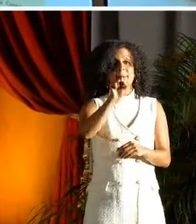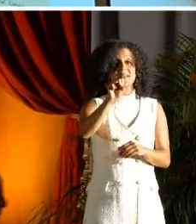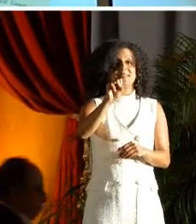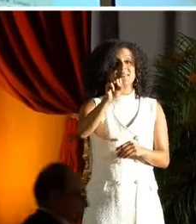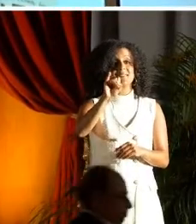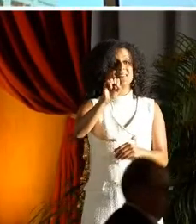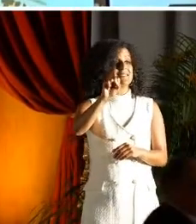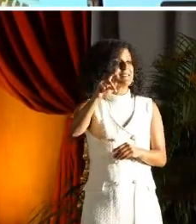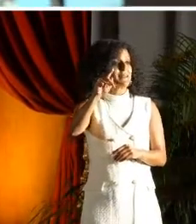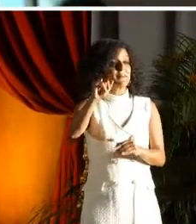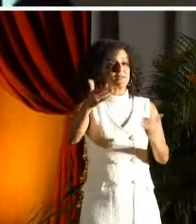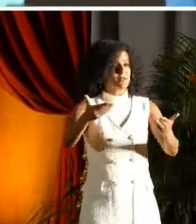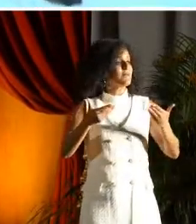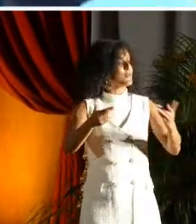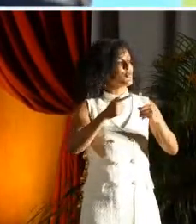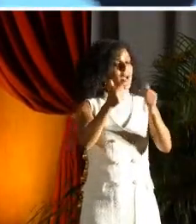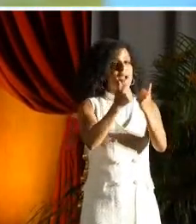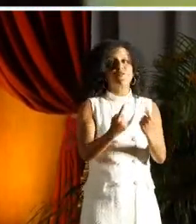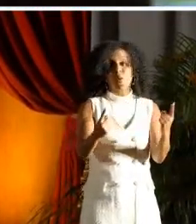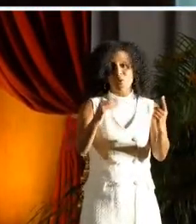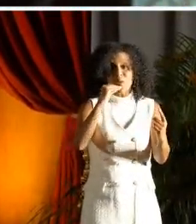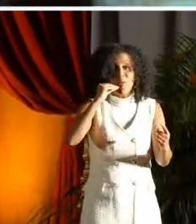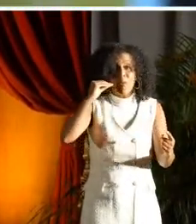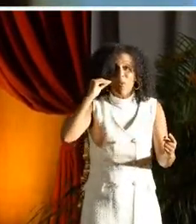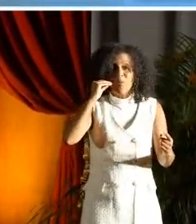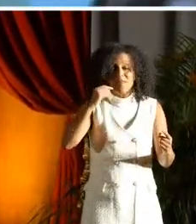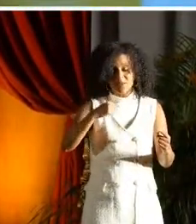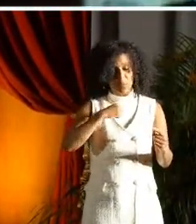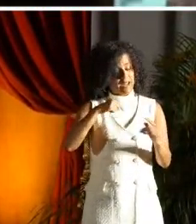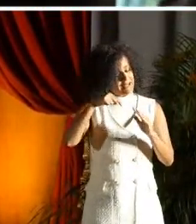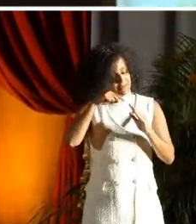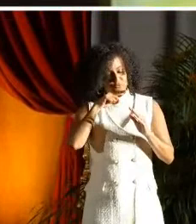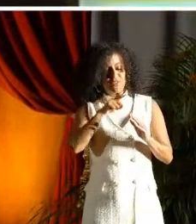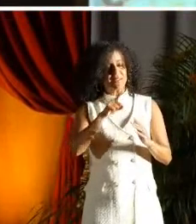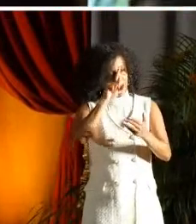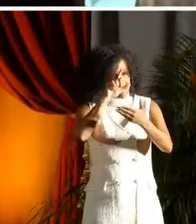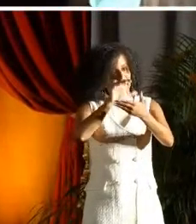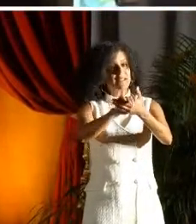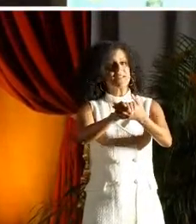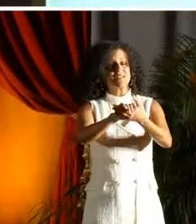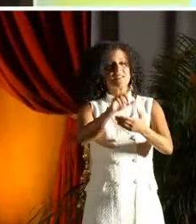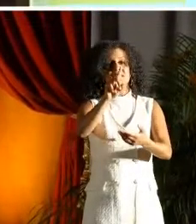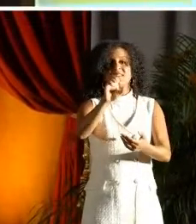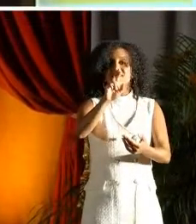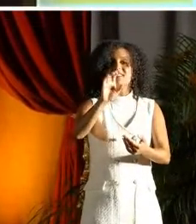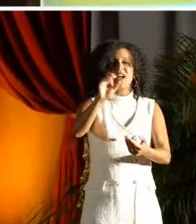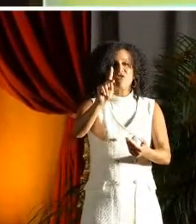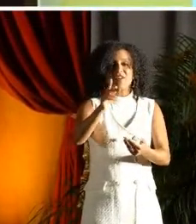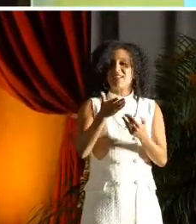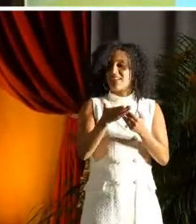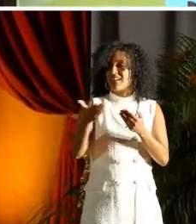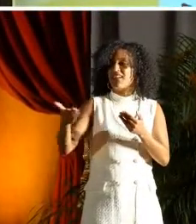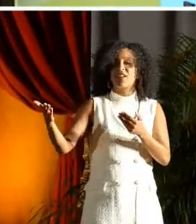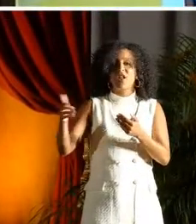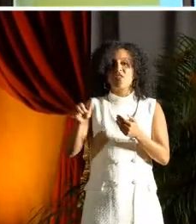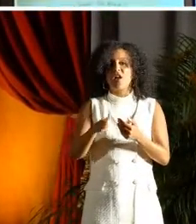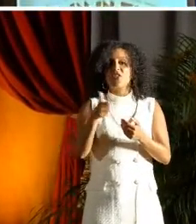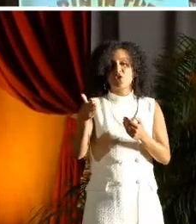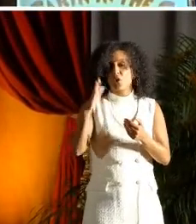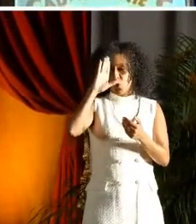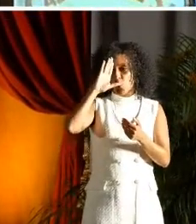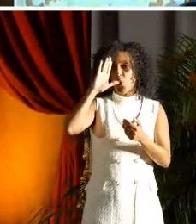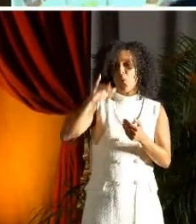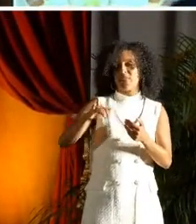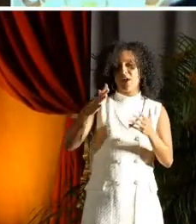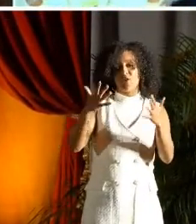is home to everyone. That's what I deeply believe, and Derrick and Vangela and Red know